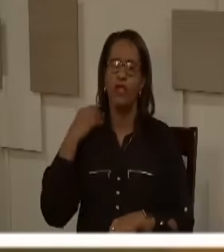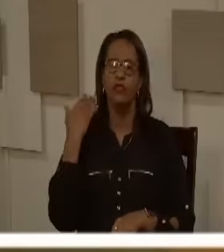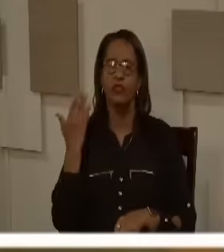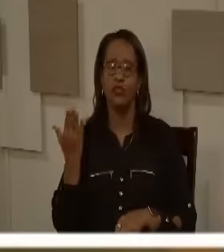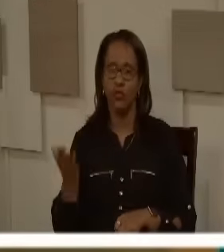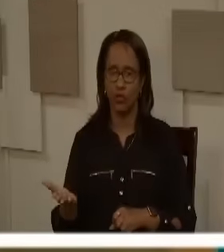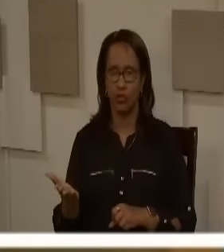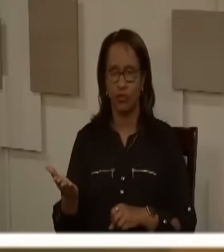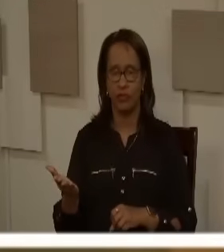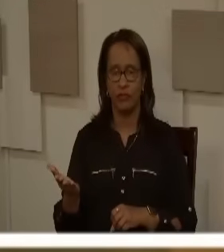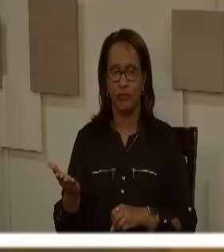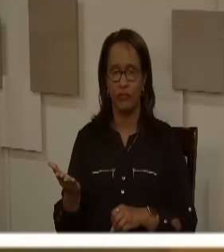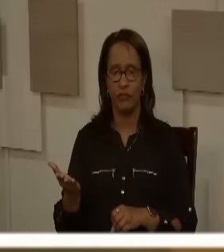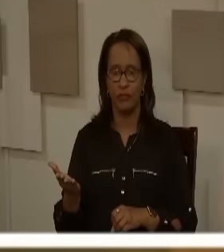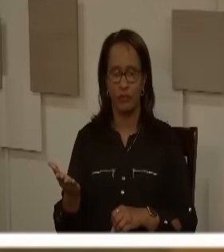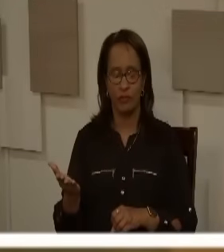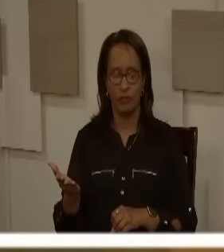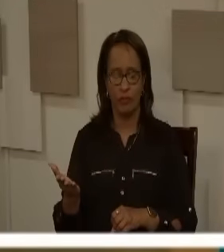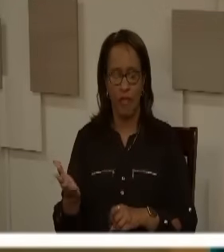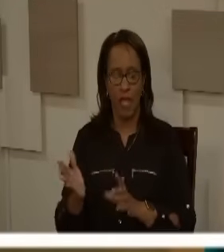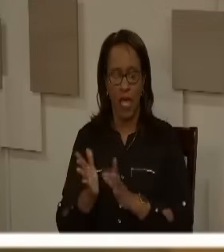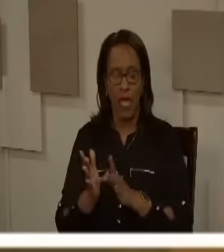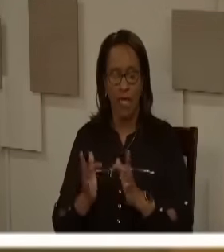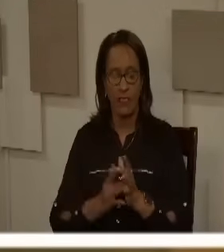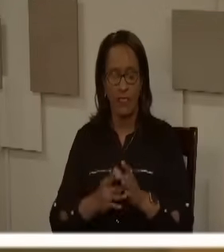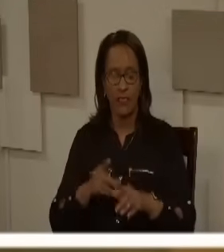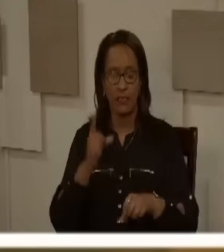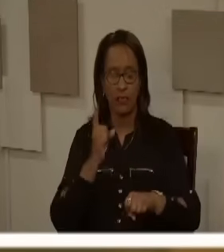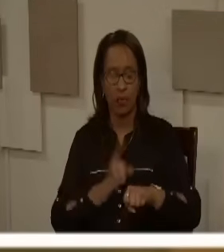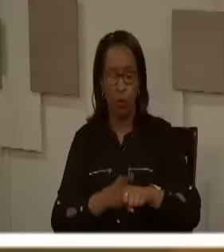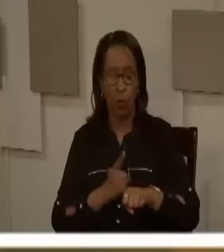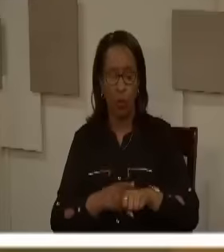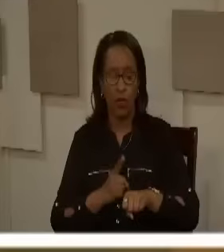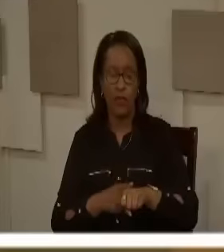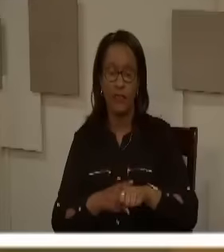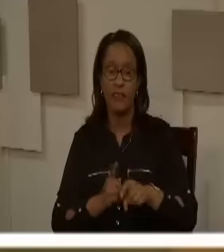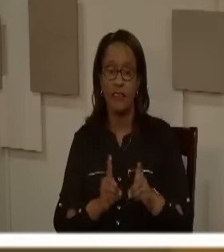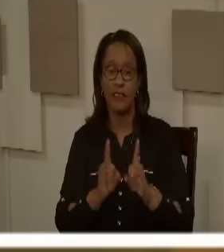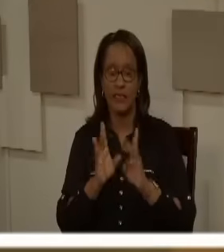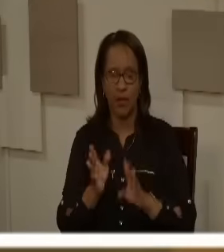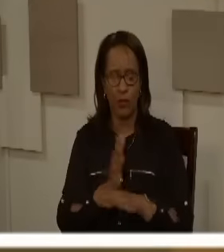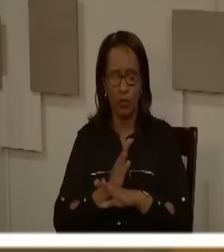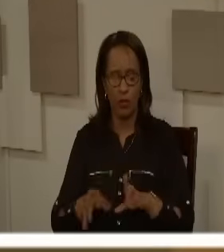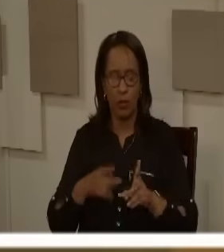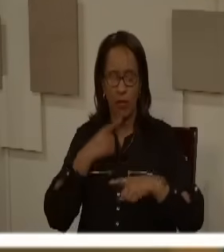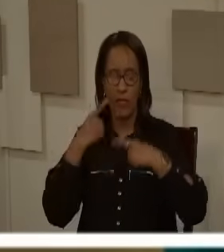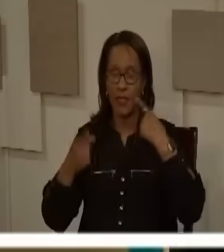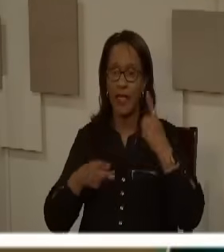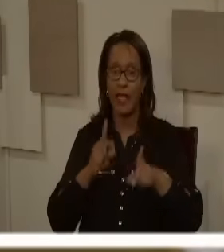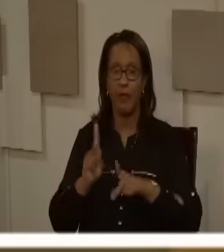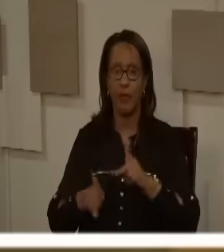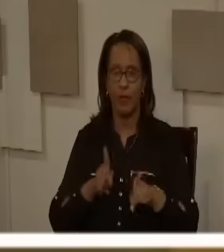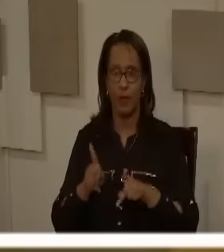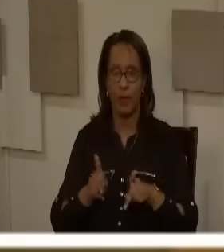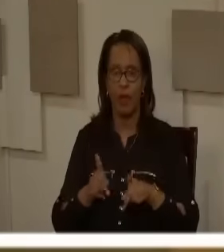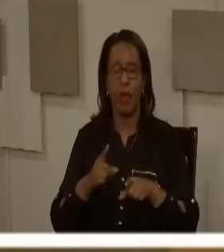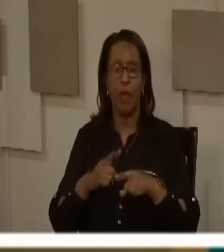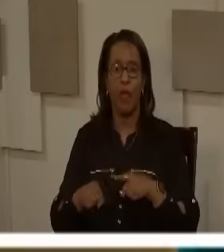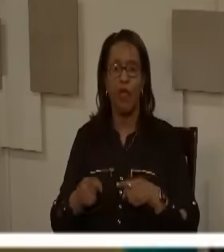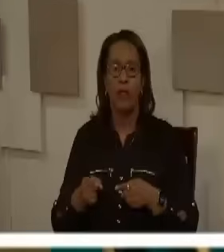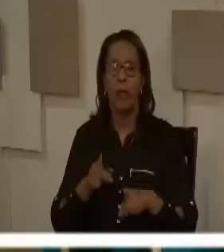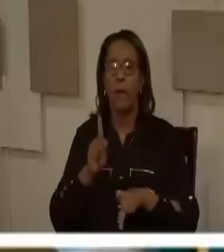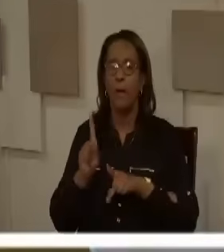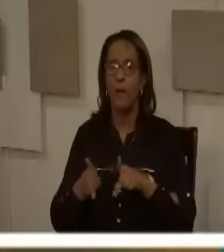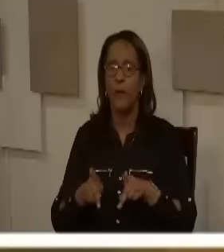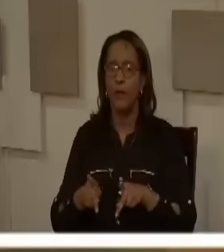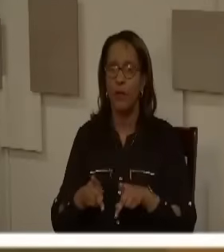white horse, ride down into Jerusalem, put Herod and Pilate and all